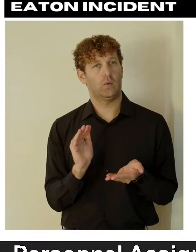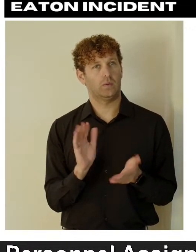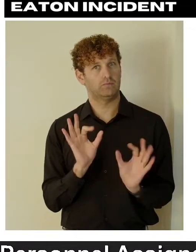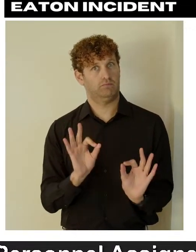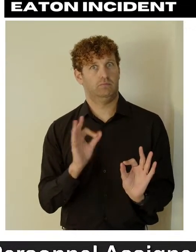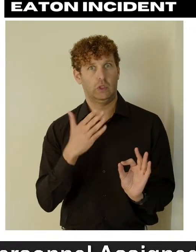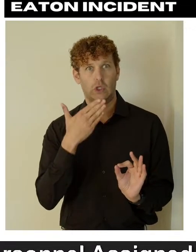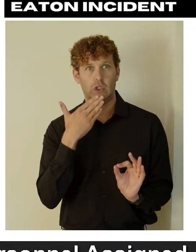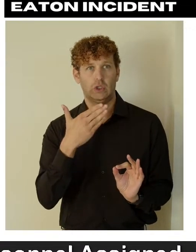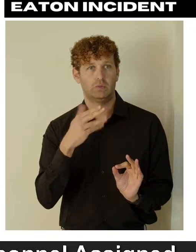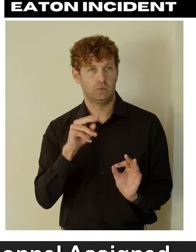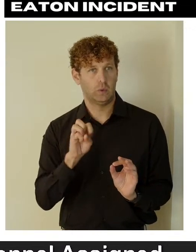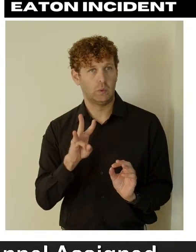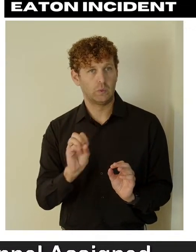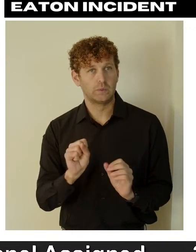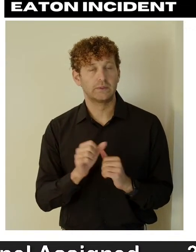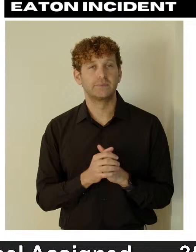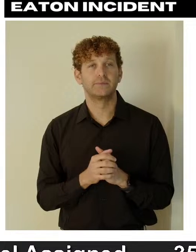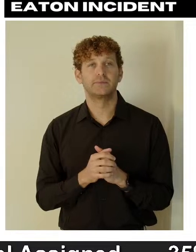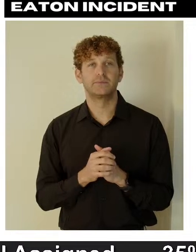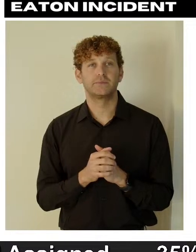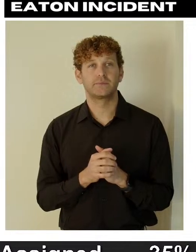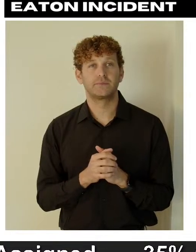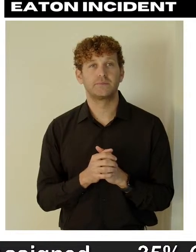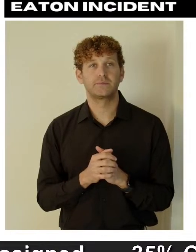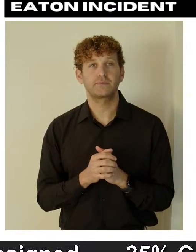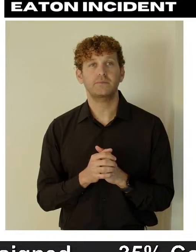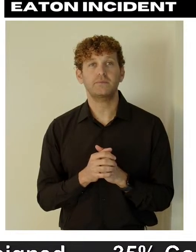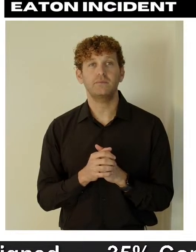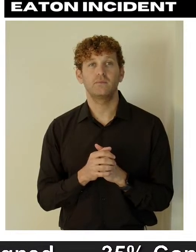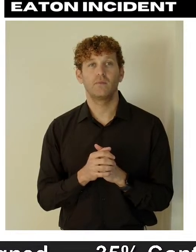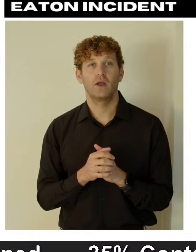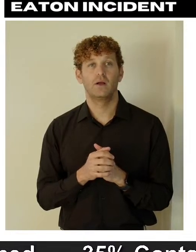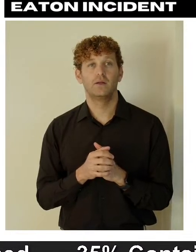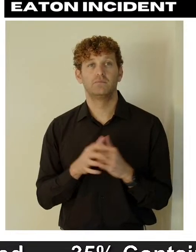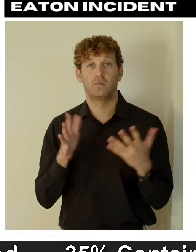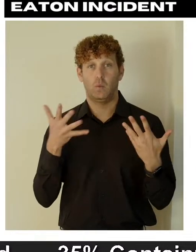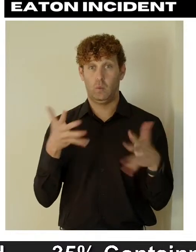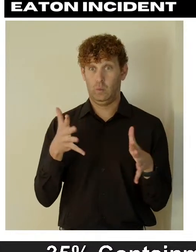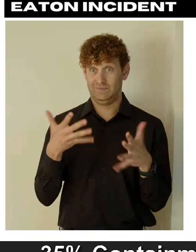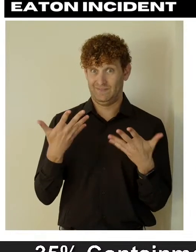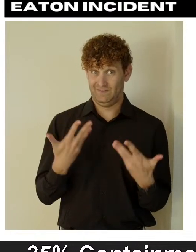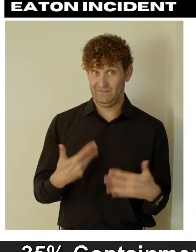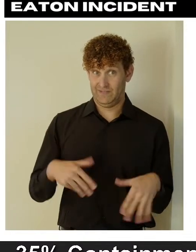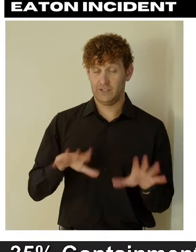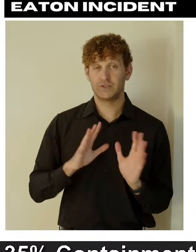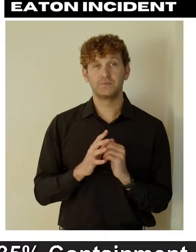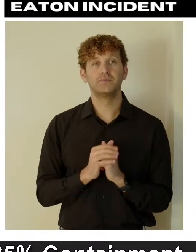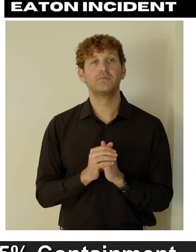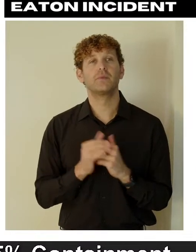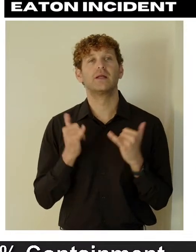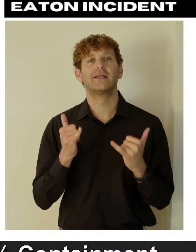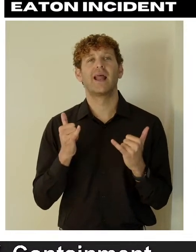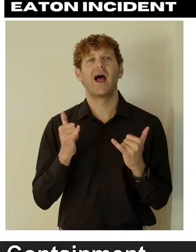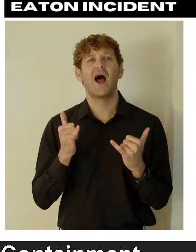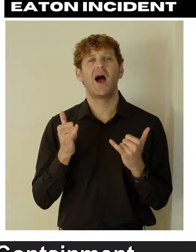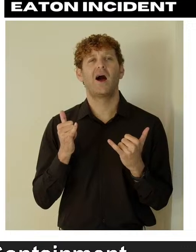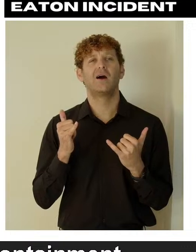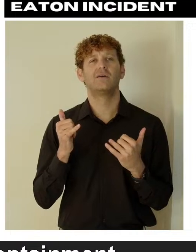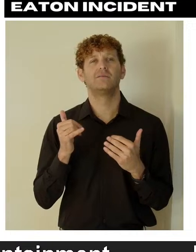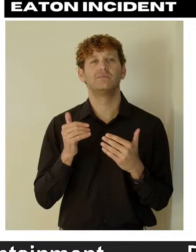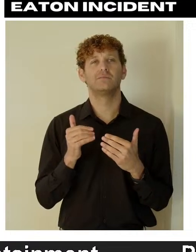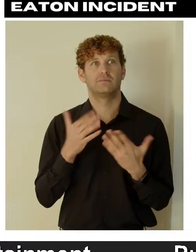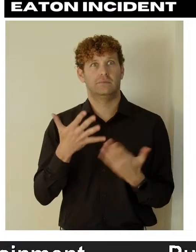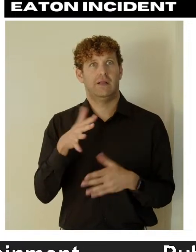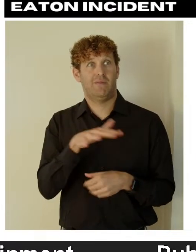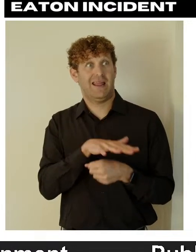wind, we're still very, very dry. What has come down from the mountains is, if not the wind, that dry